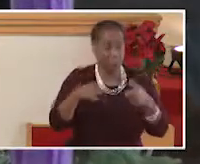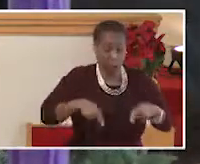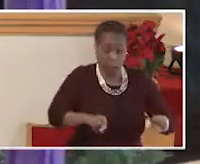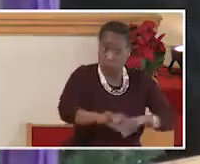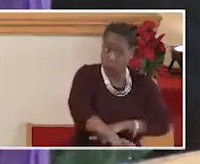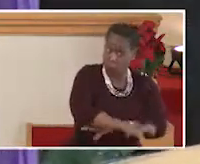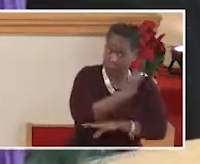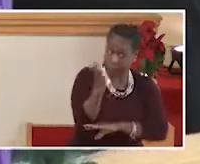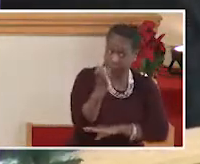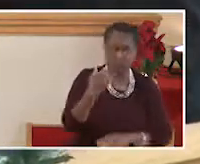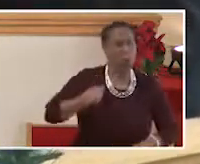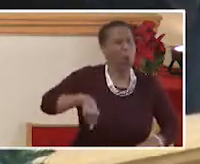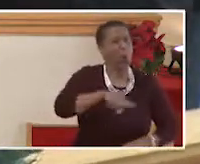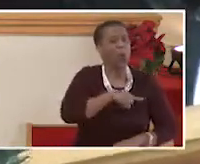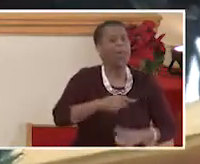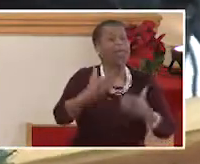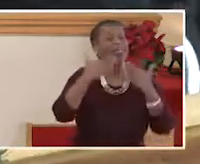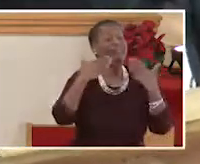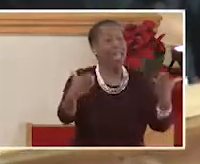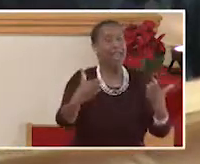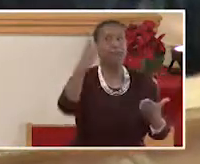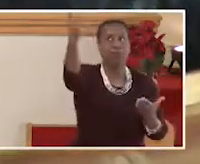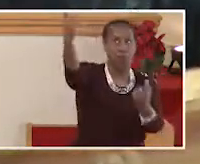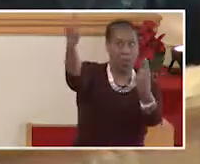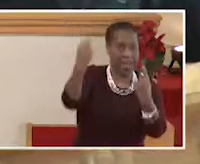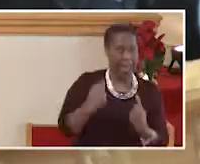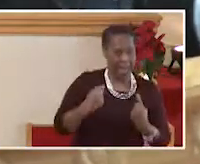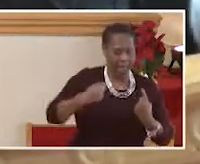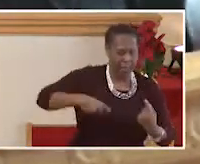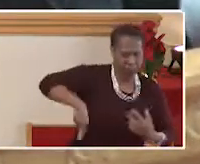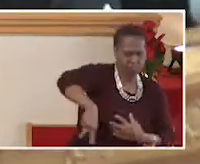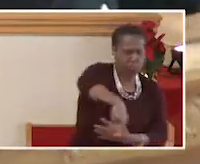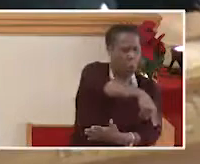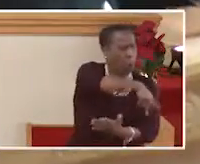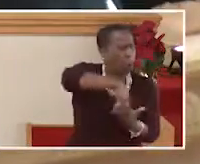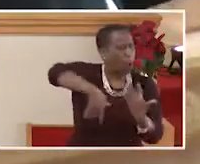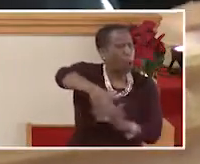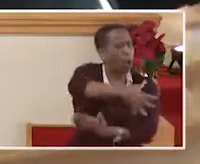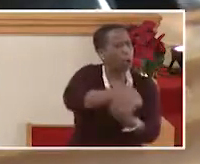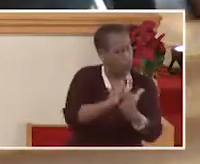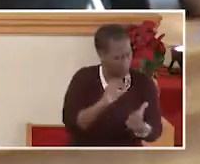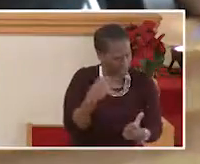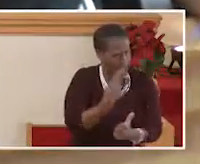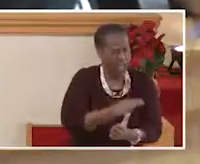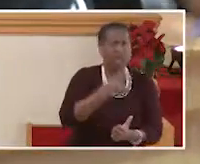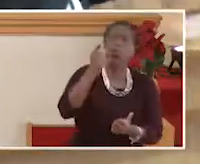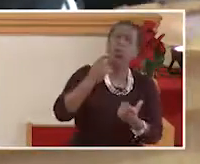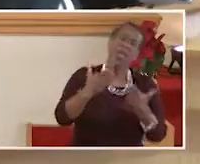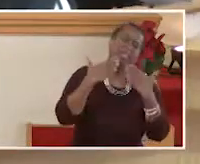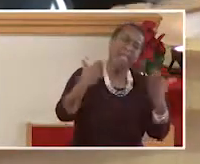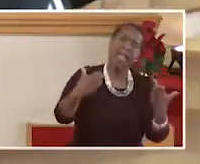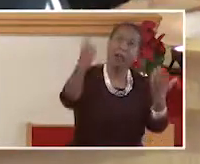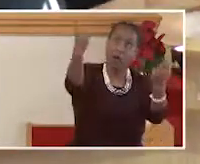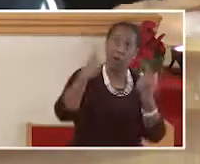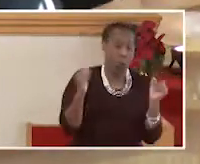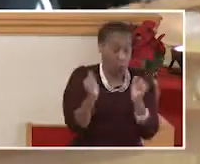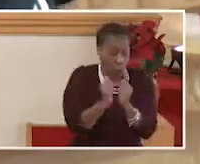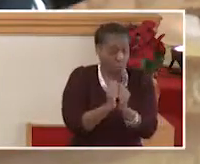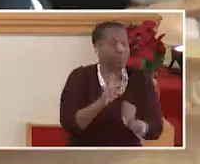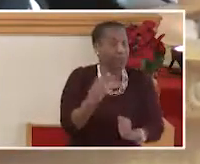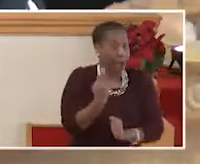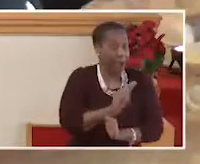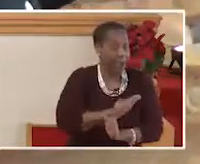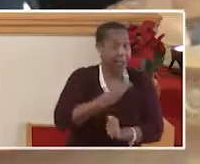grateful that you came and walked among us, God. We are grateful that you walked with us, God. We are grateful that you